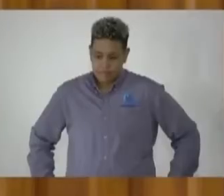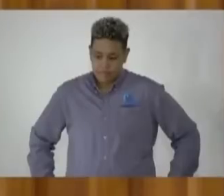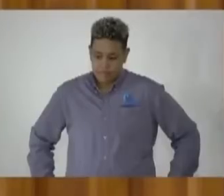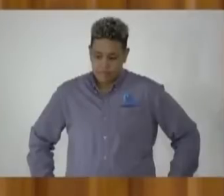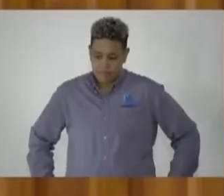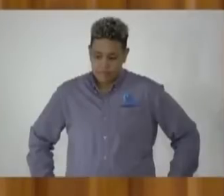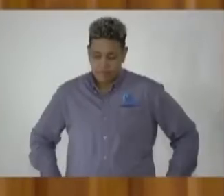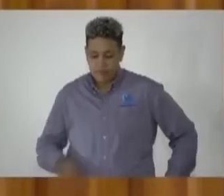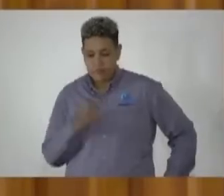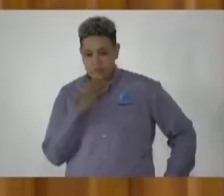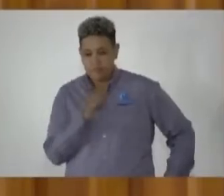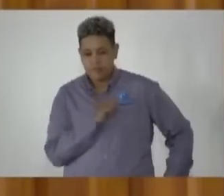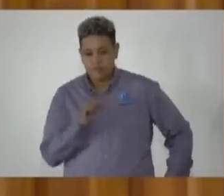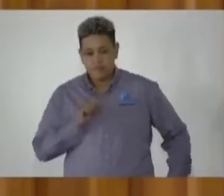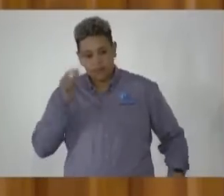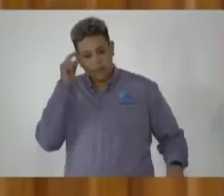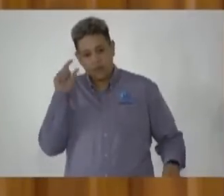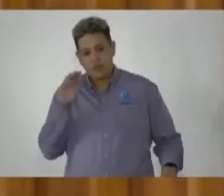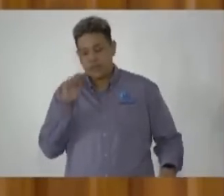Thank you, Senator Golden Campbell.